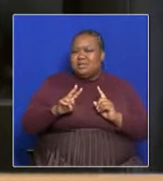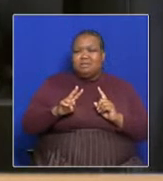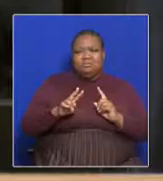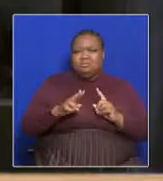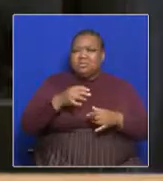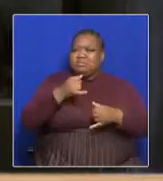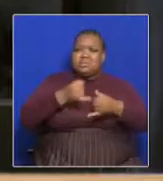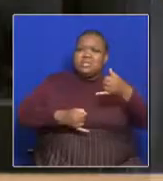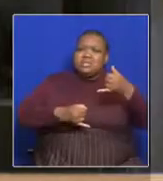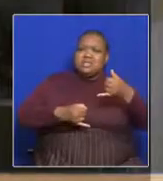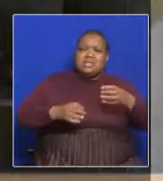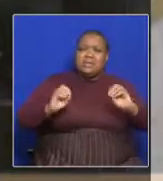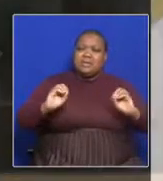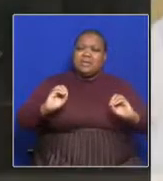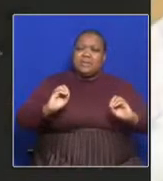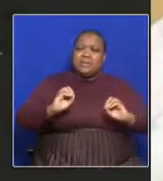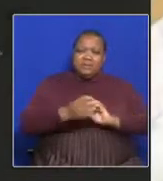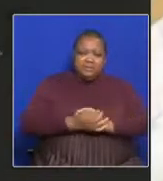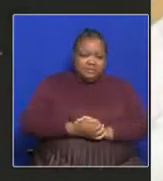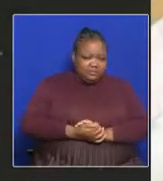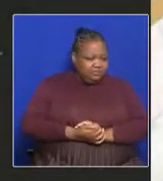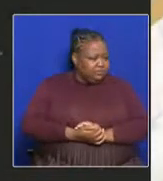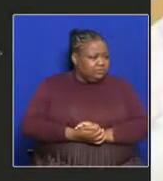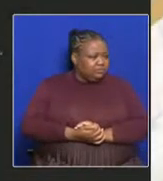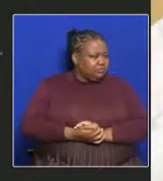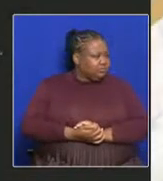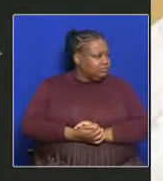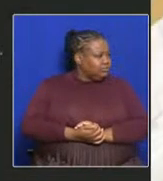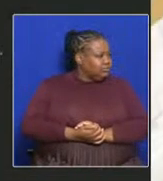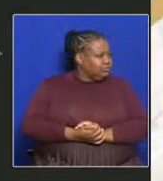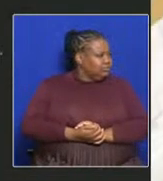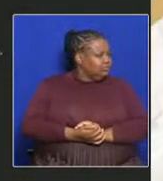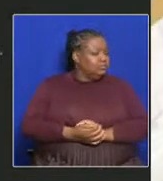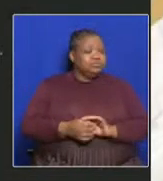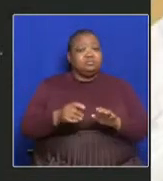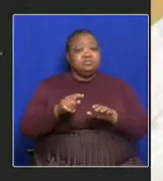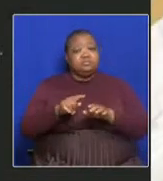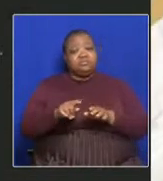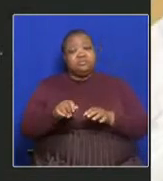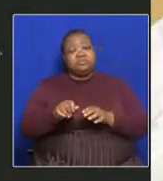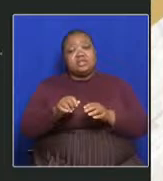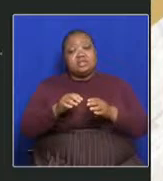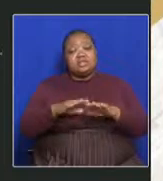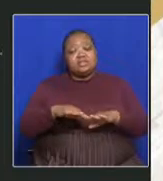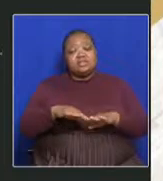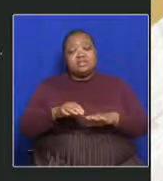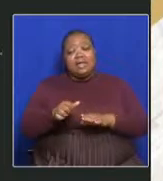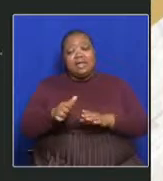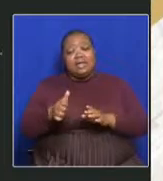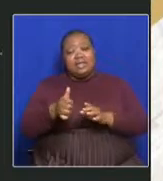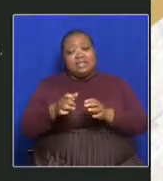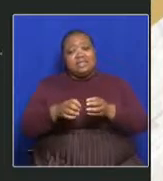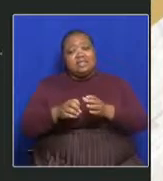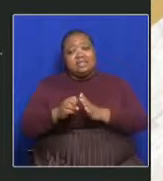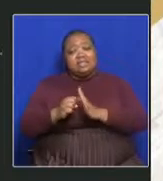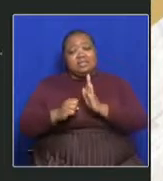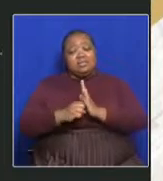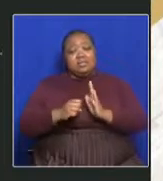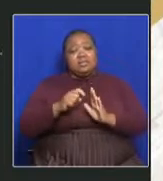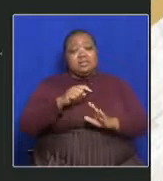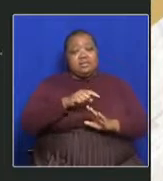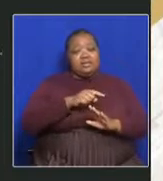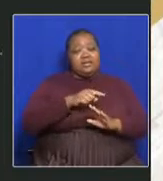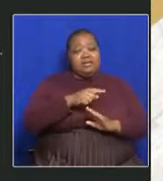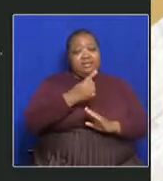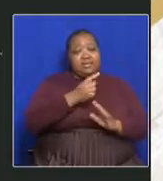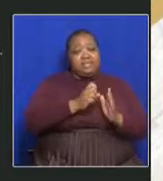it. So this is a further statement on the first one that says I wasn't there on the 22nd. You didn't quarrel